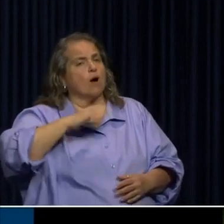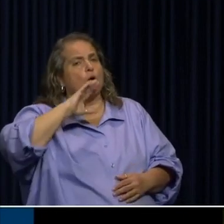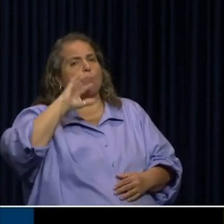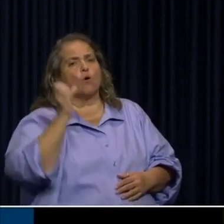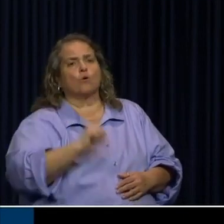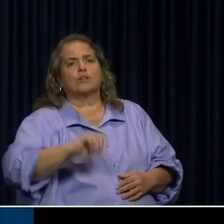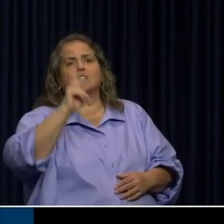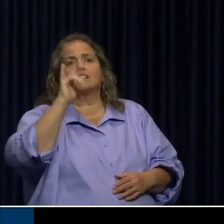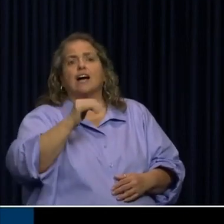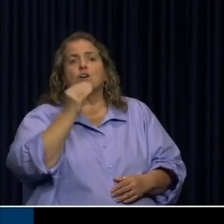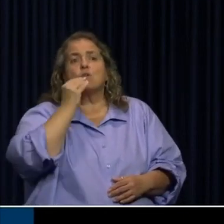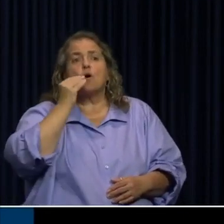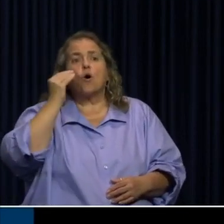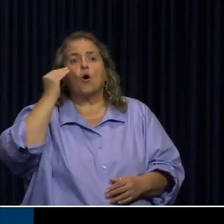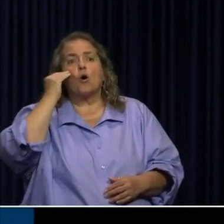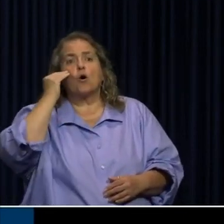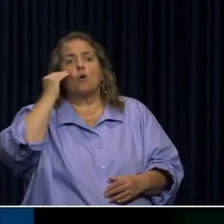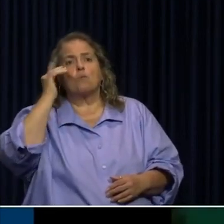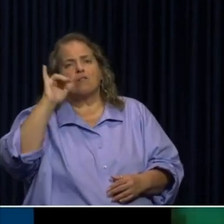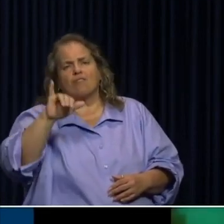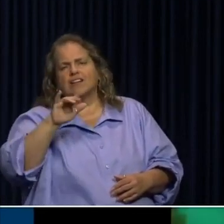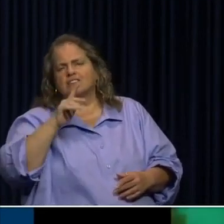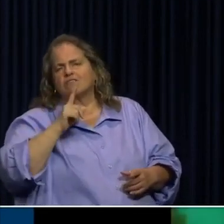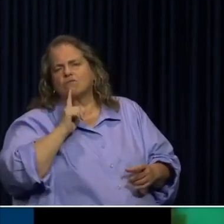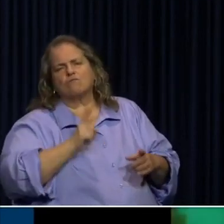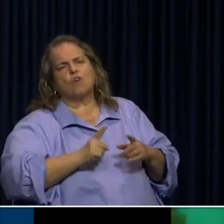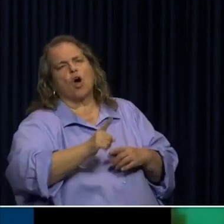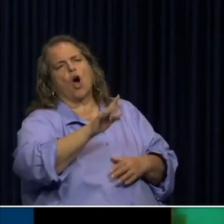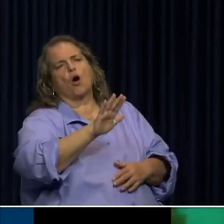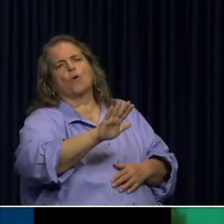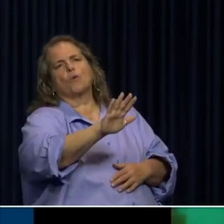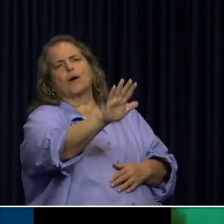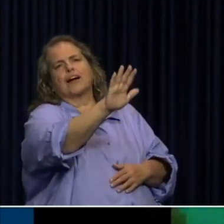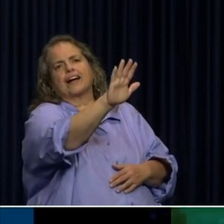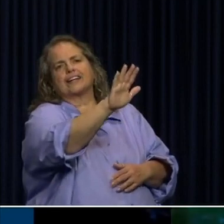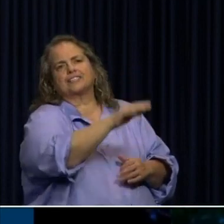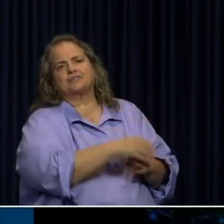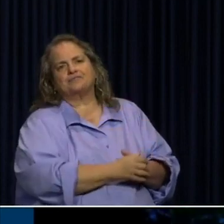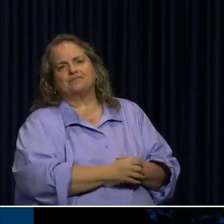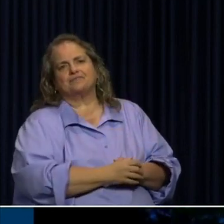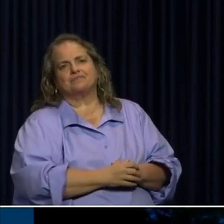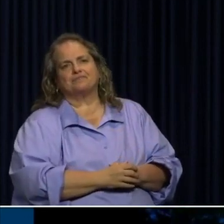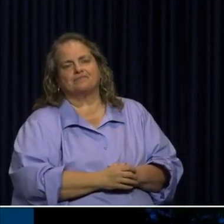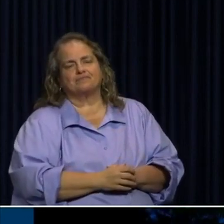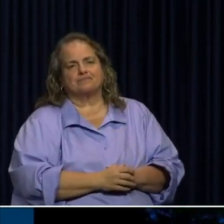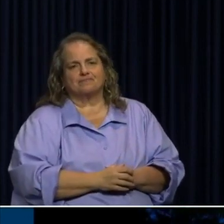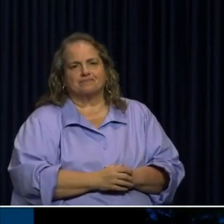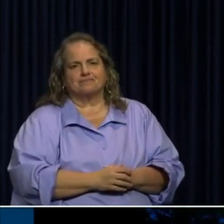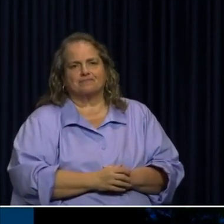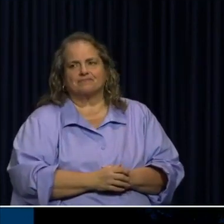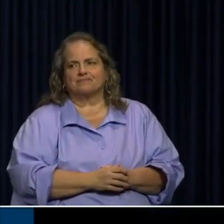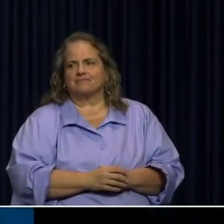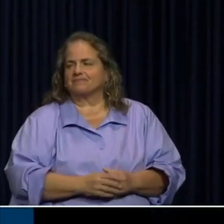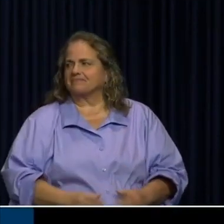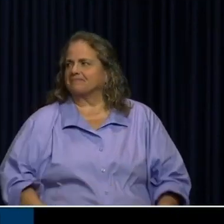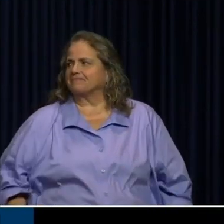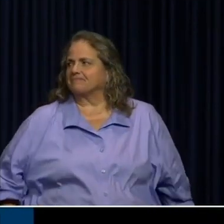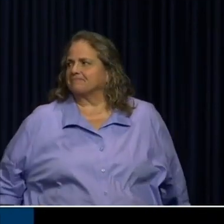old Kentucky home far away.